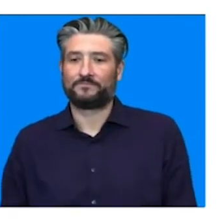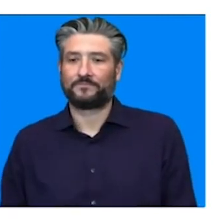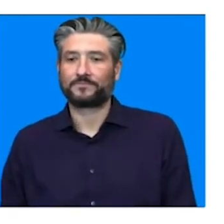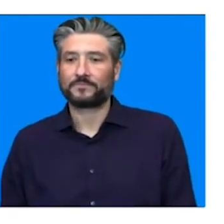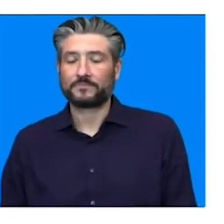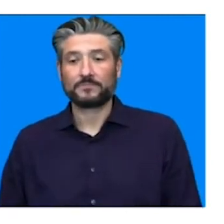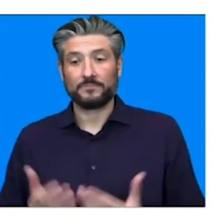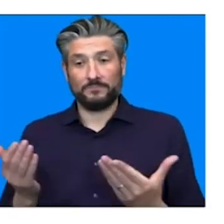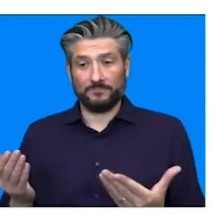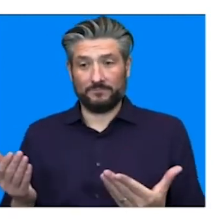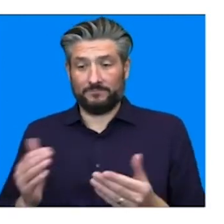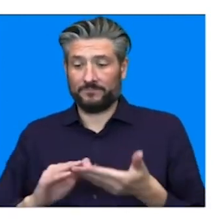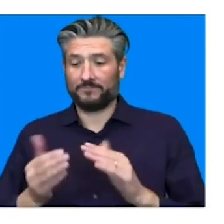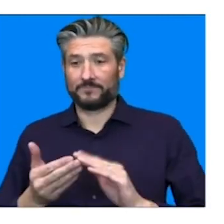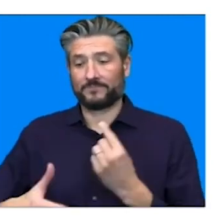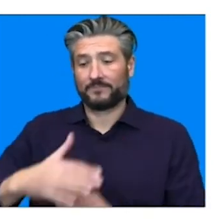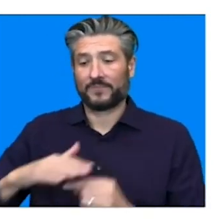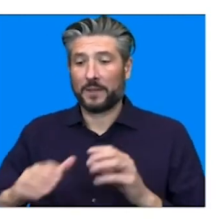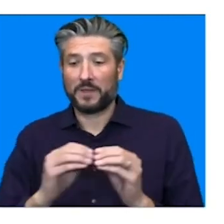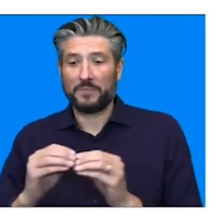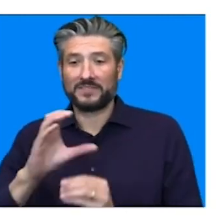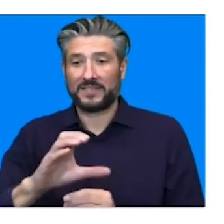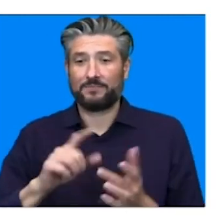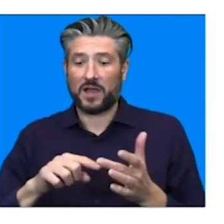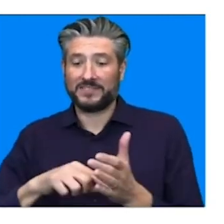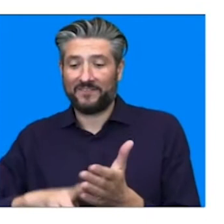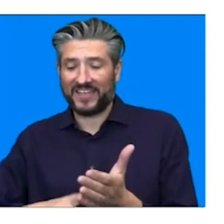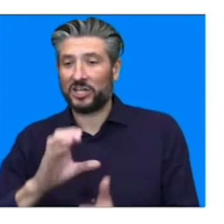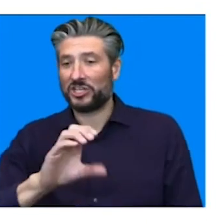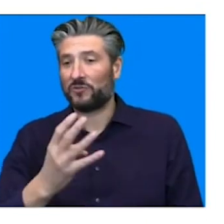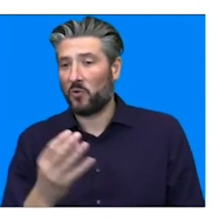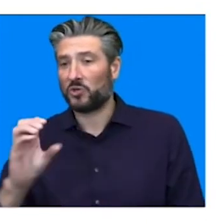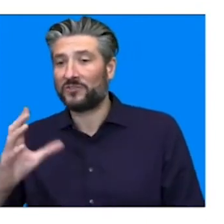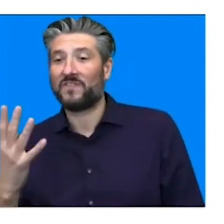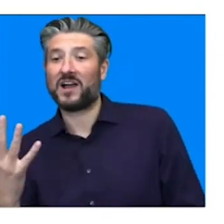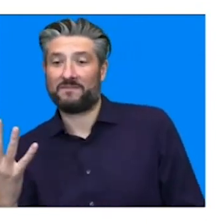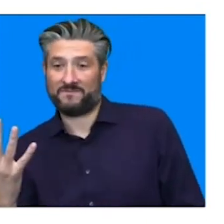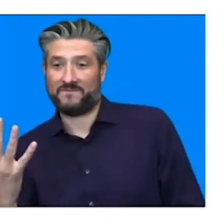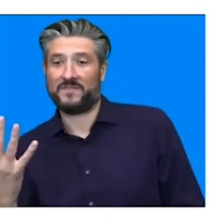cityscape. BBC, ITV, Channel 4, Channel 5.